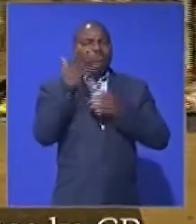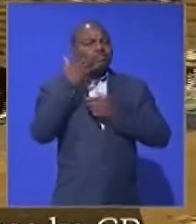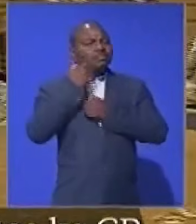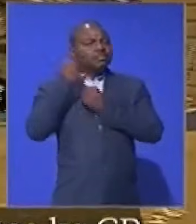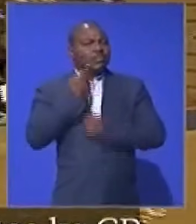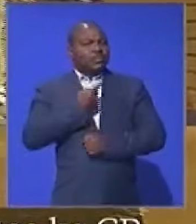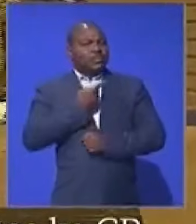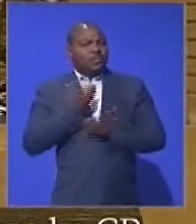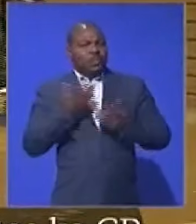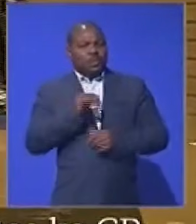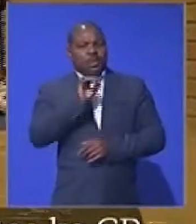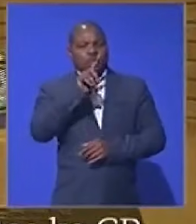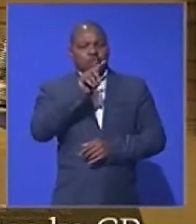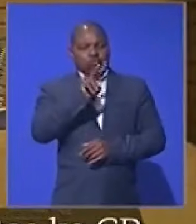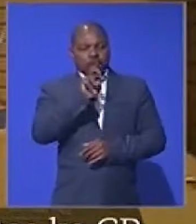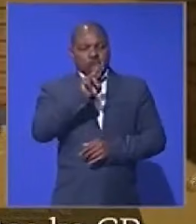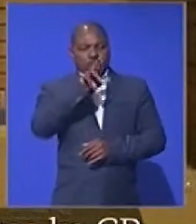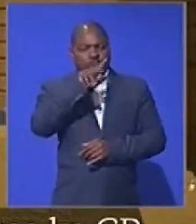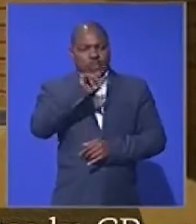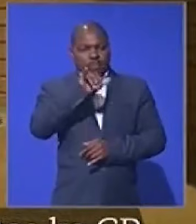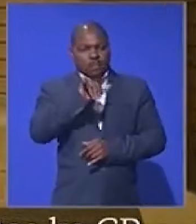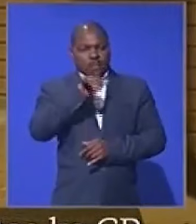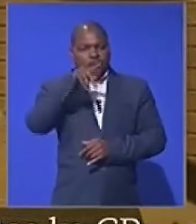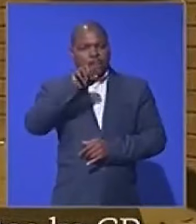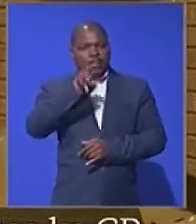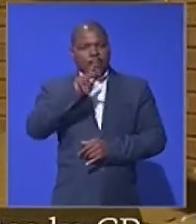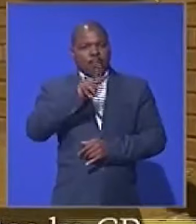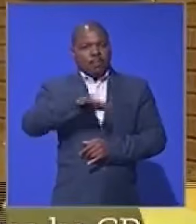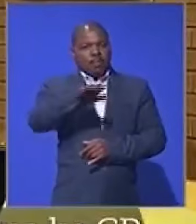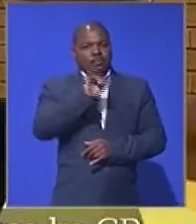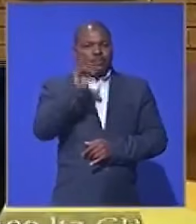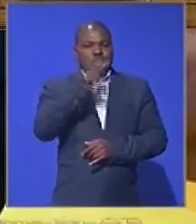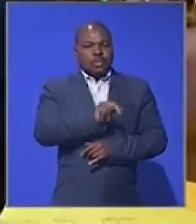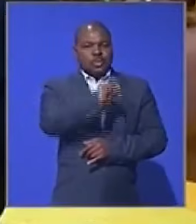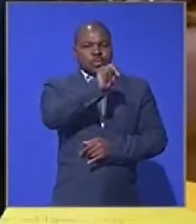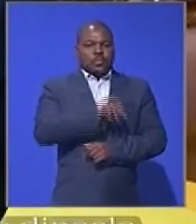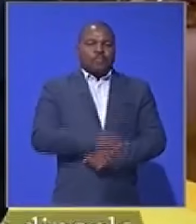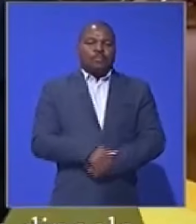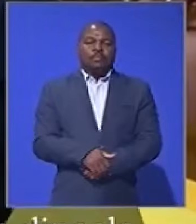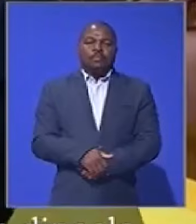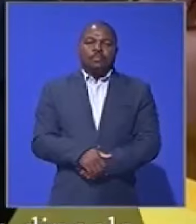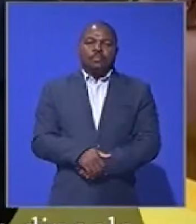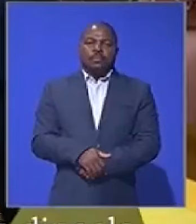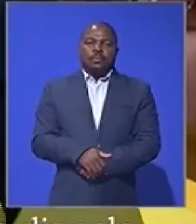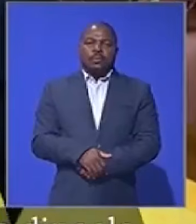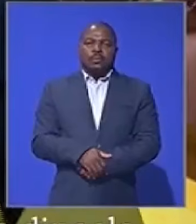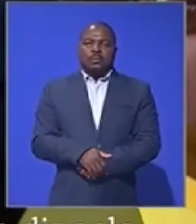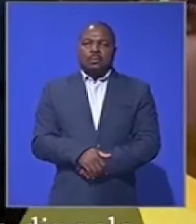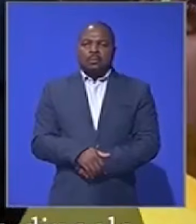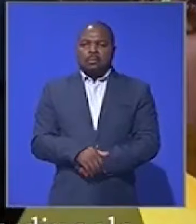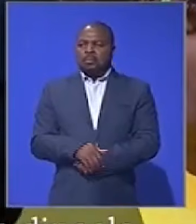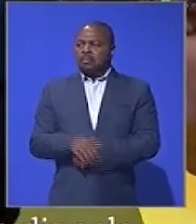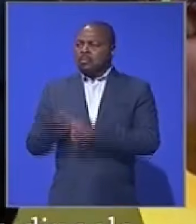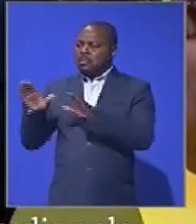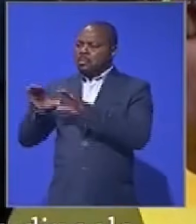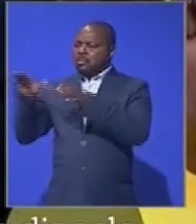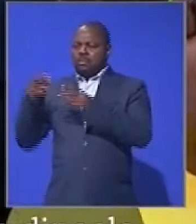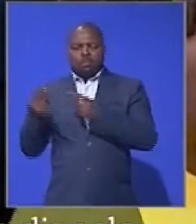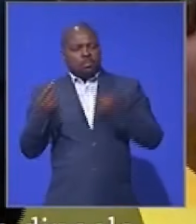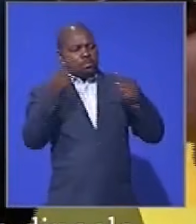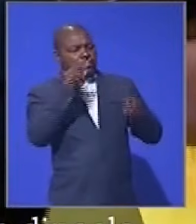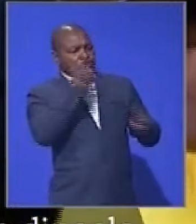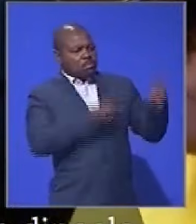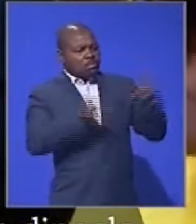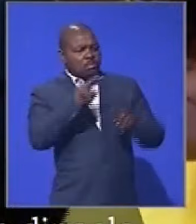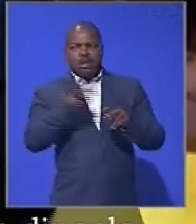Ivory Park ka leboa la Johannesburg. Now, an observer mission is not an